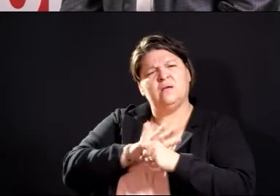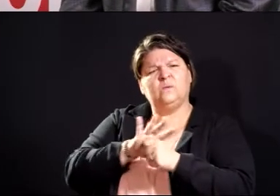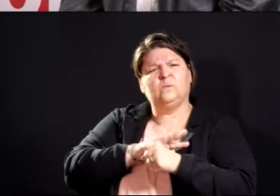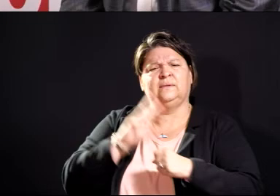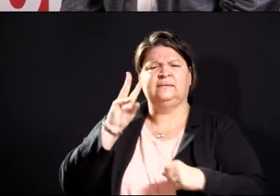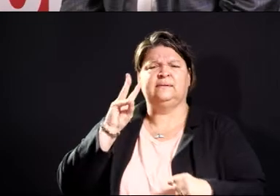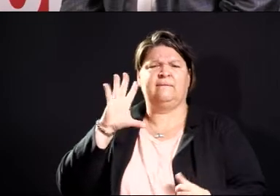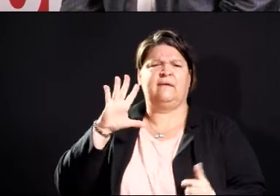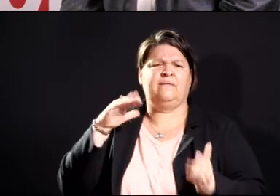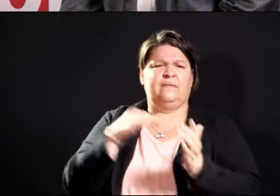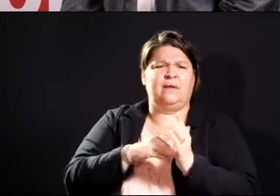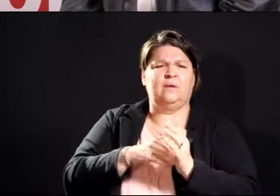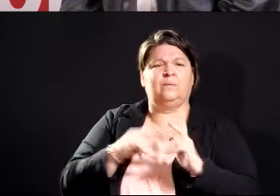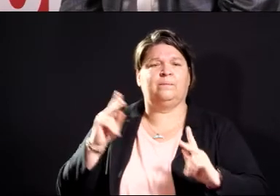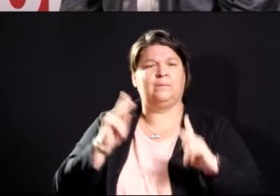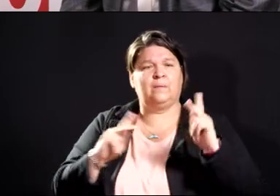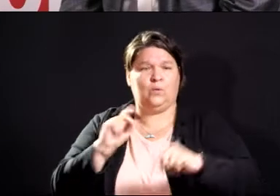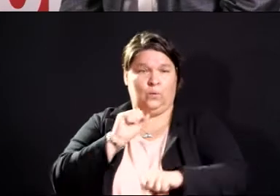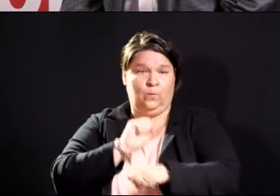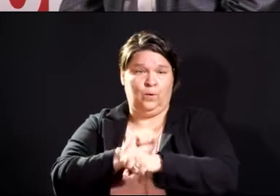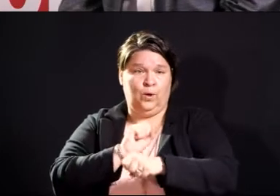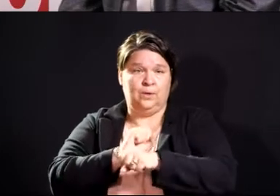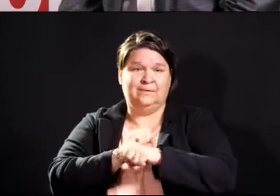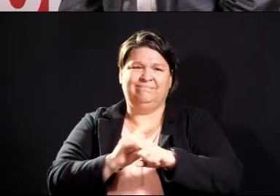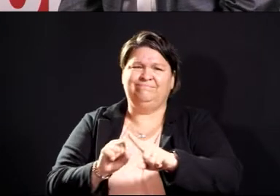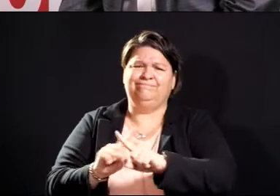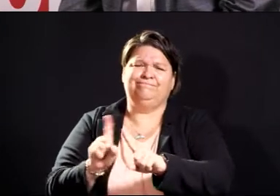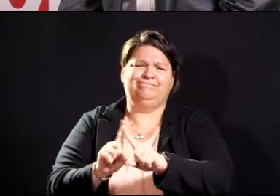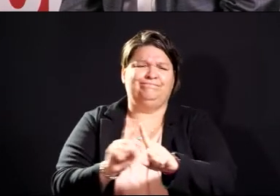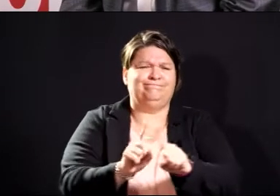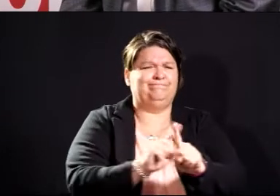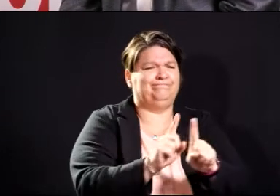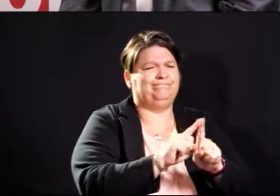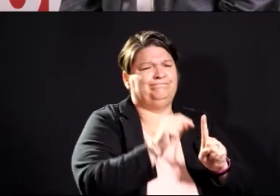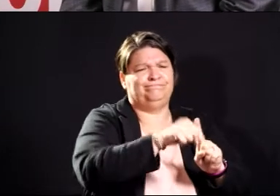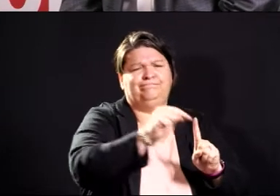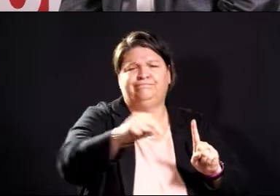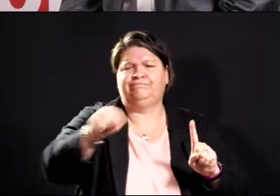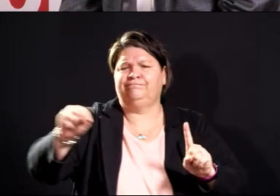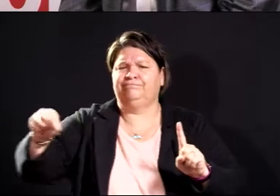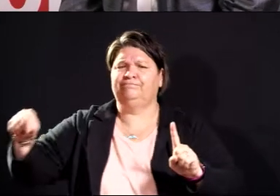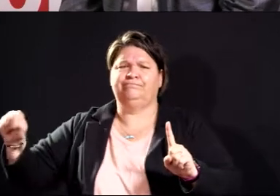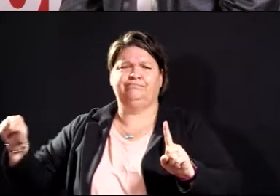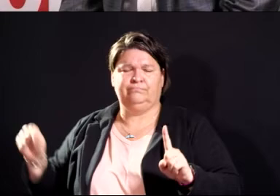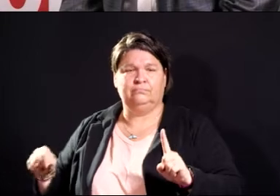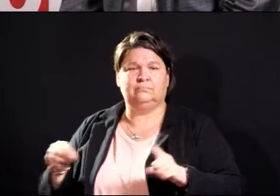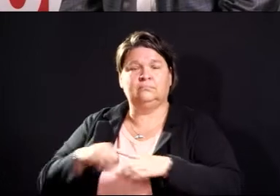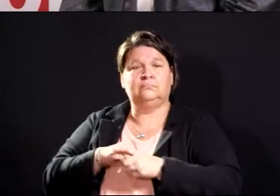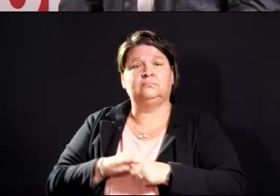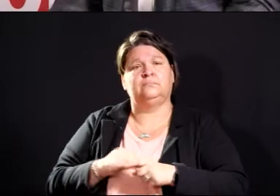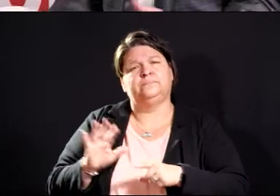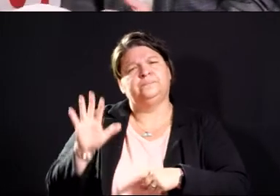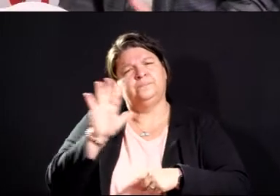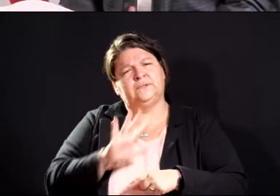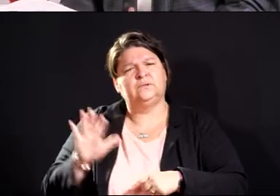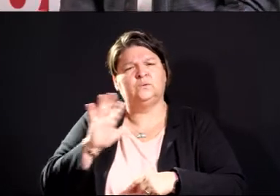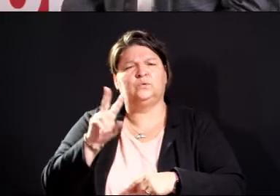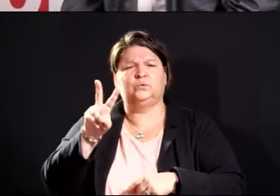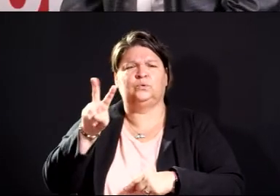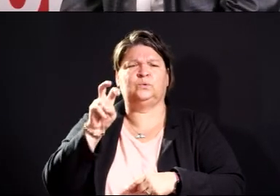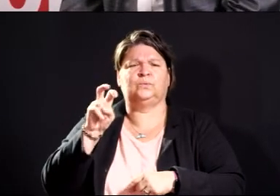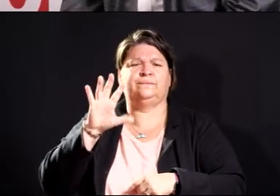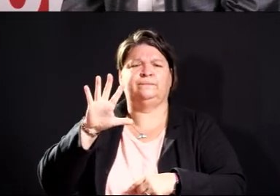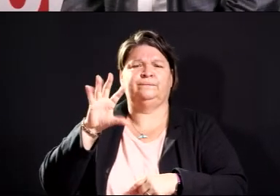various parts of the airport. And then there's about 250,000 people who have jobs one way or the